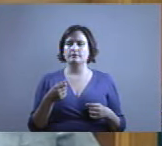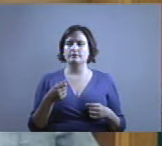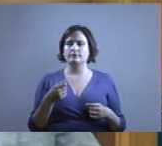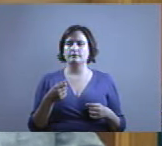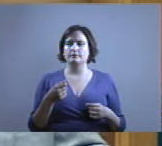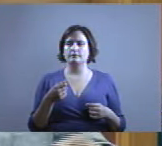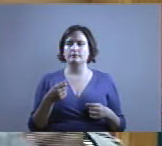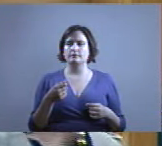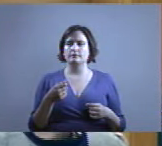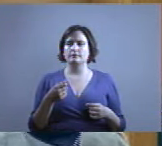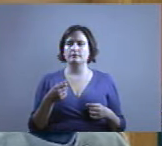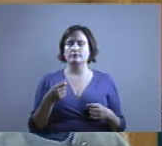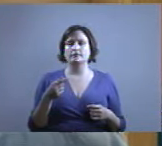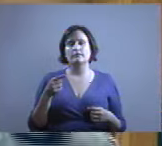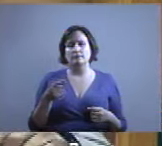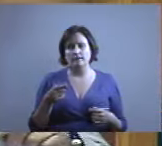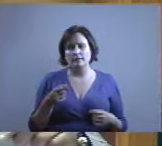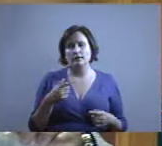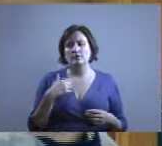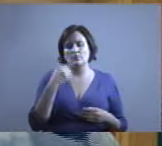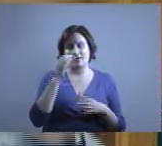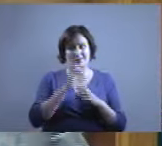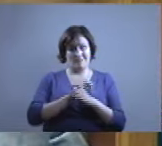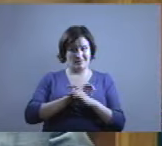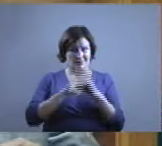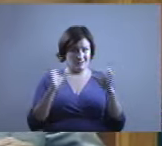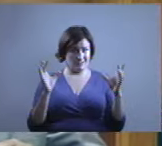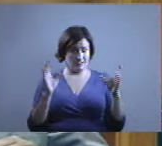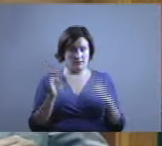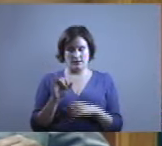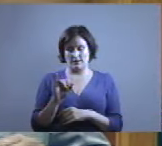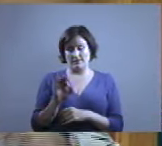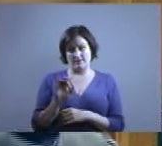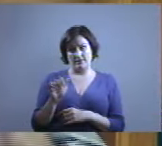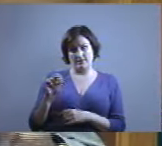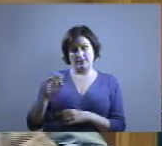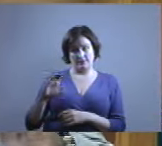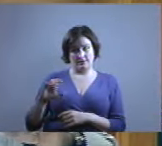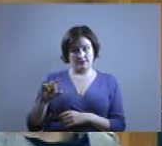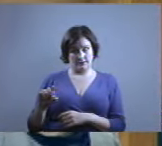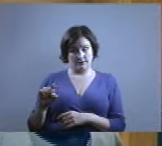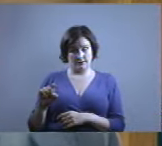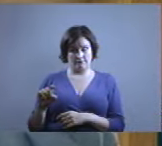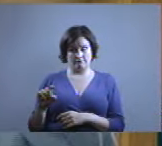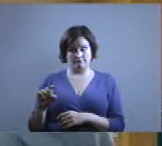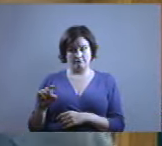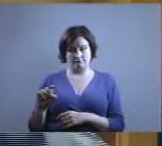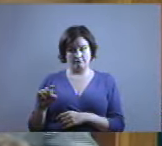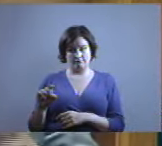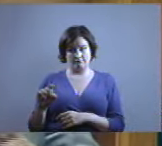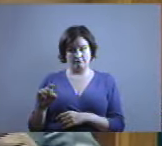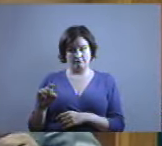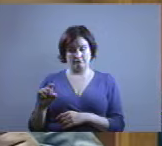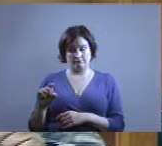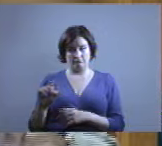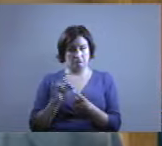ukuthi uma ngabe kuukuthi ukhongolose ubethenga abantu kungani ukuthi amawadi